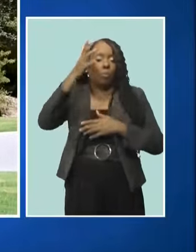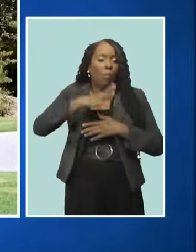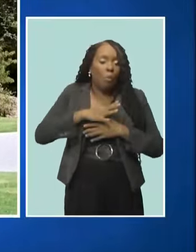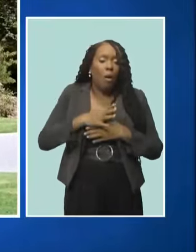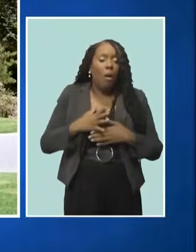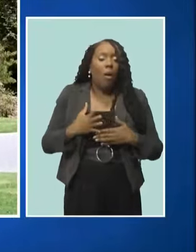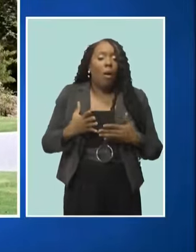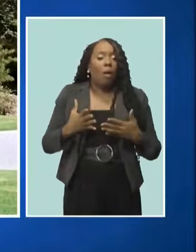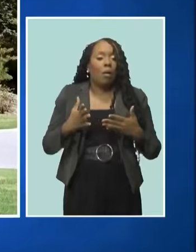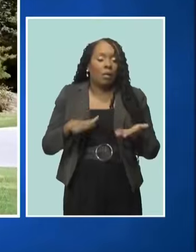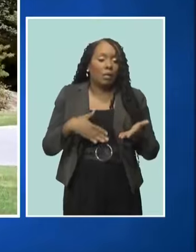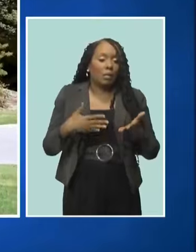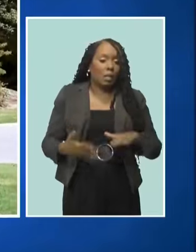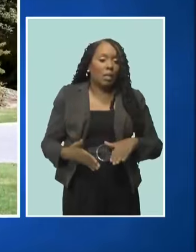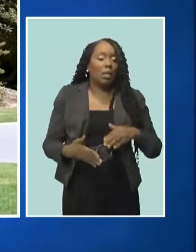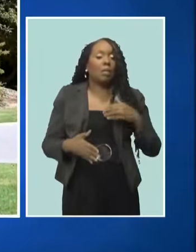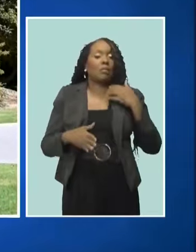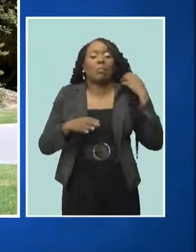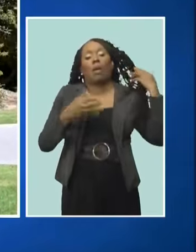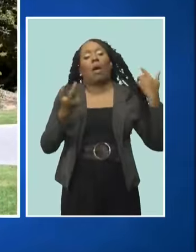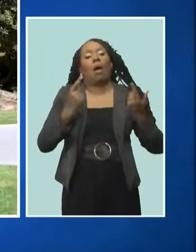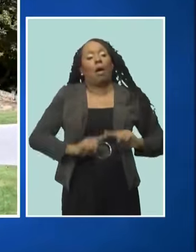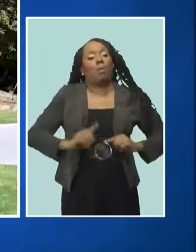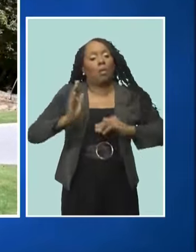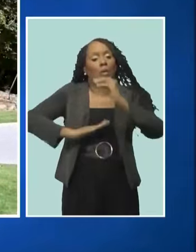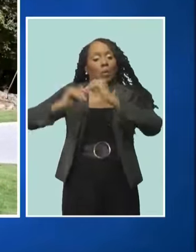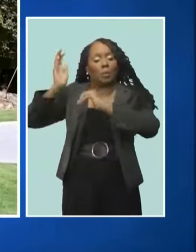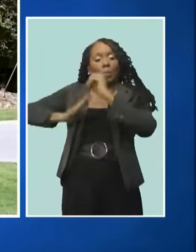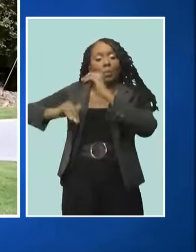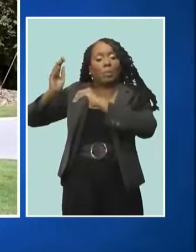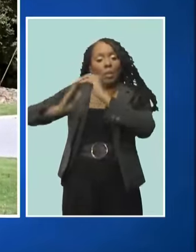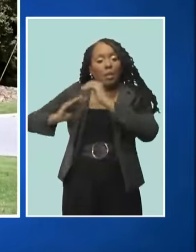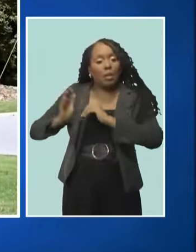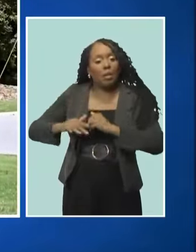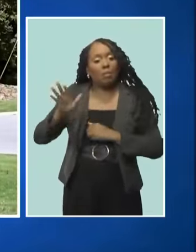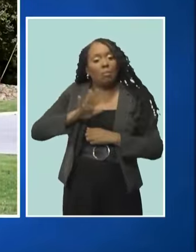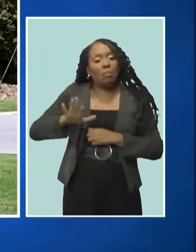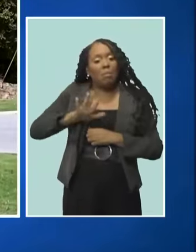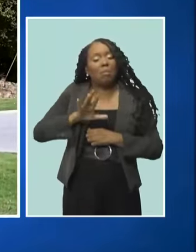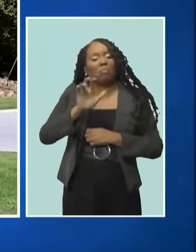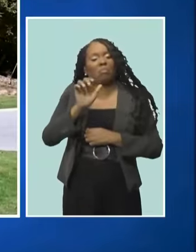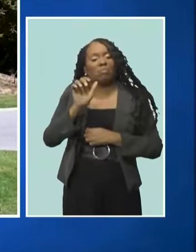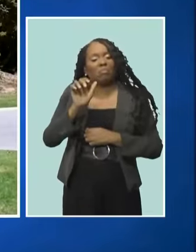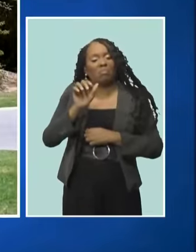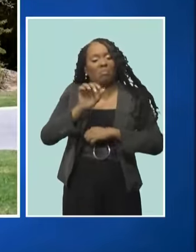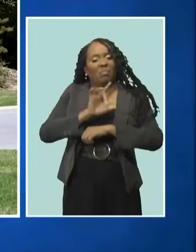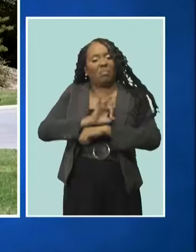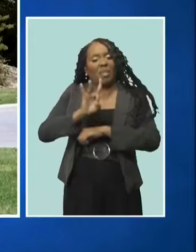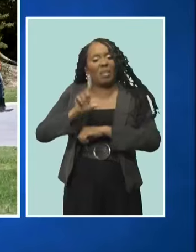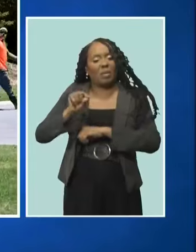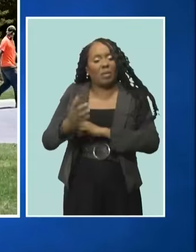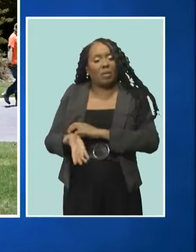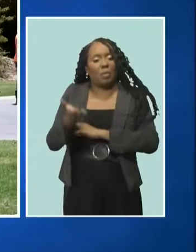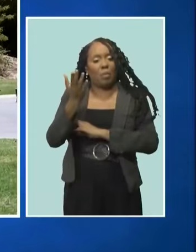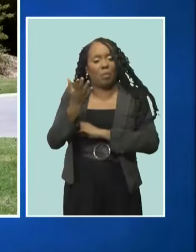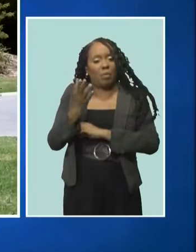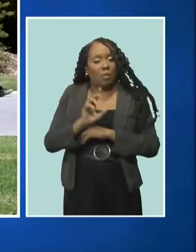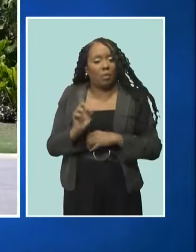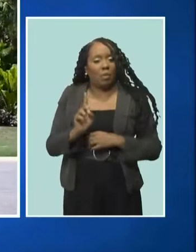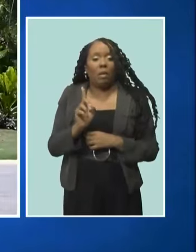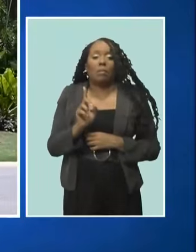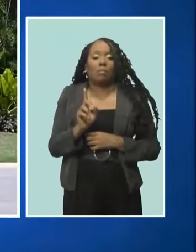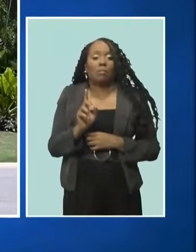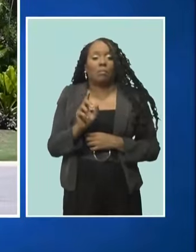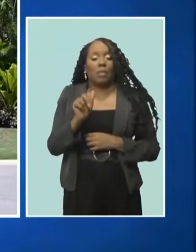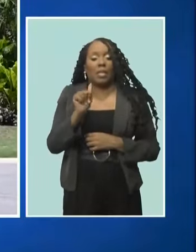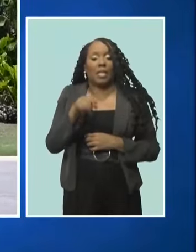statement, says the incident took place at a building at Lot C4, Apes Hill, St. James, around 8:20 this